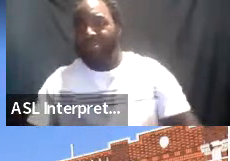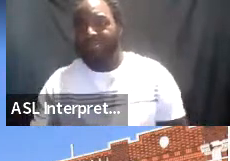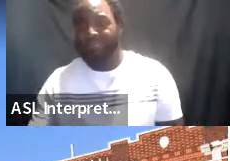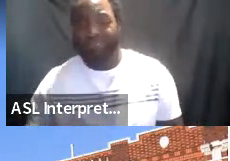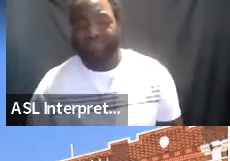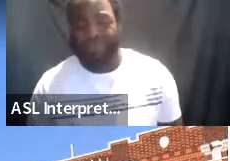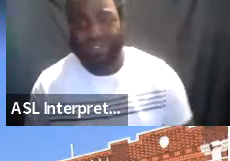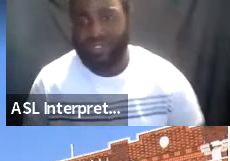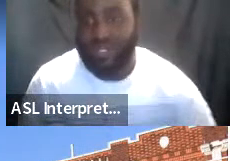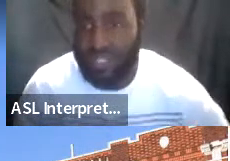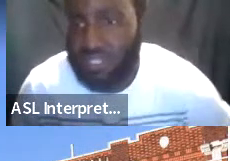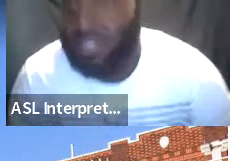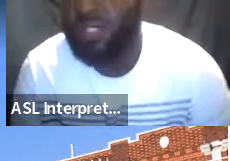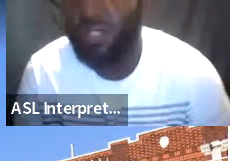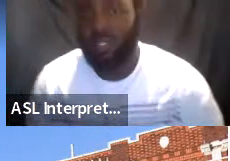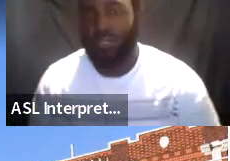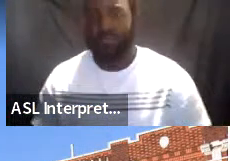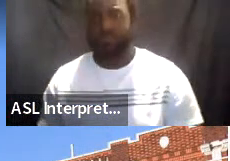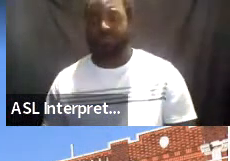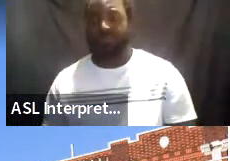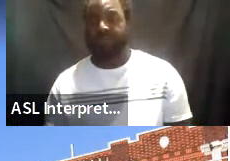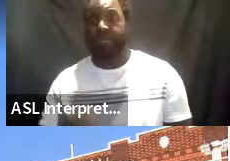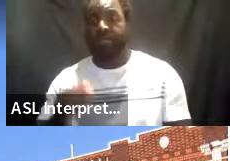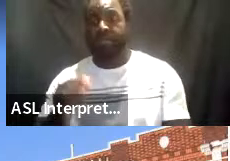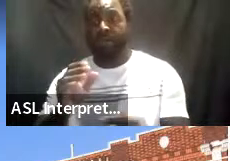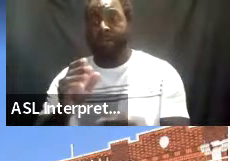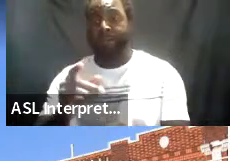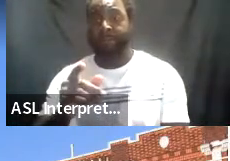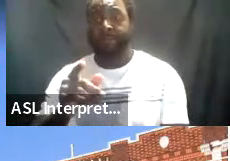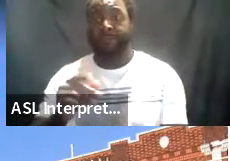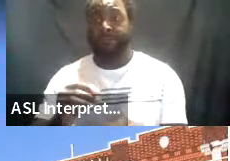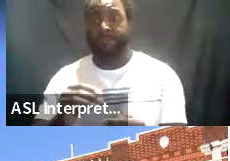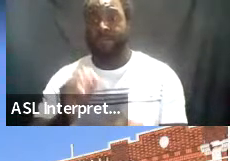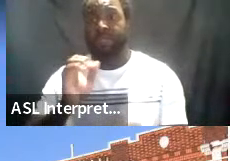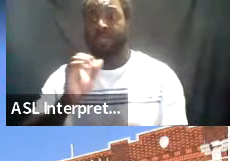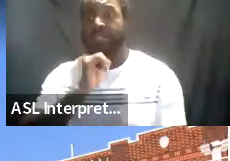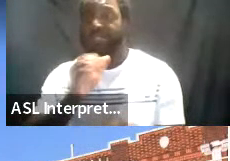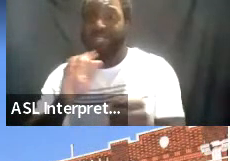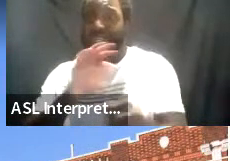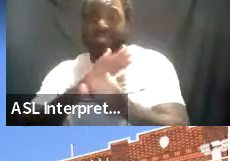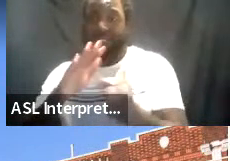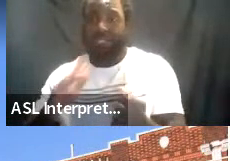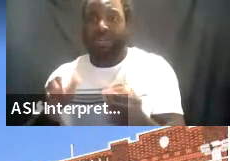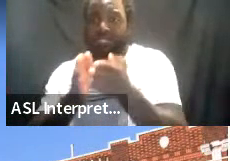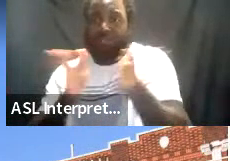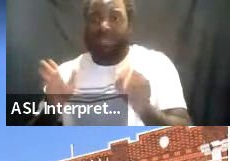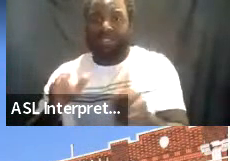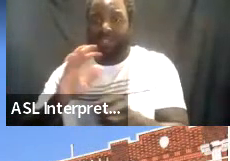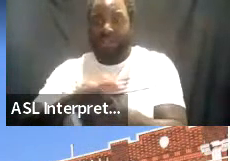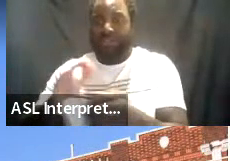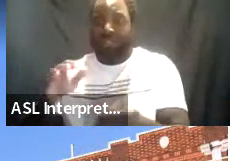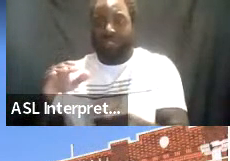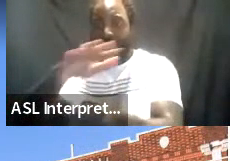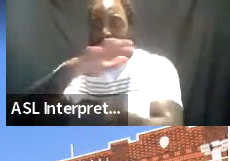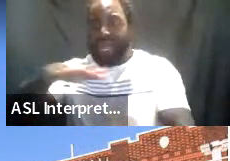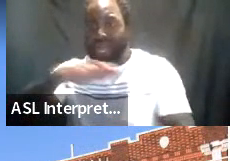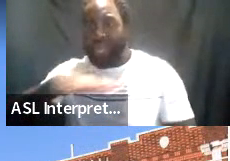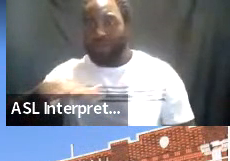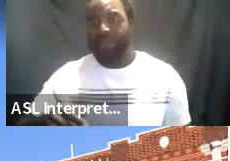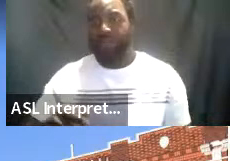parking requirements for both commercial and residential, there's just not enough space on the site to provide